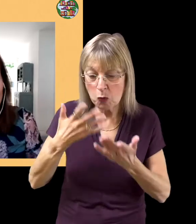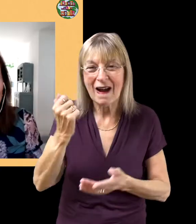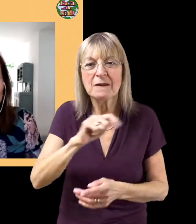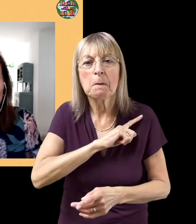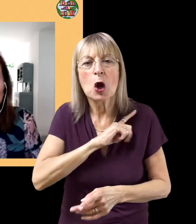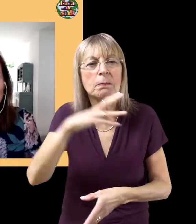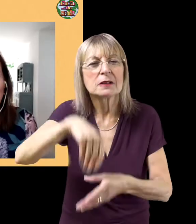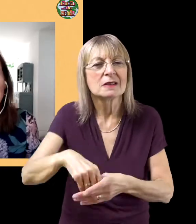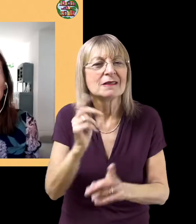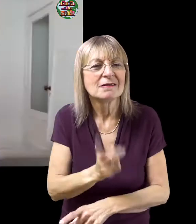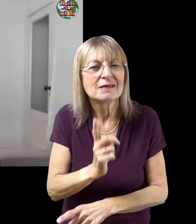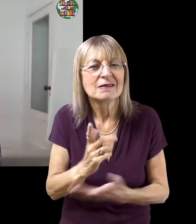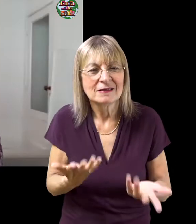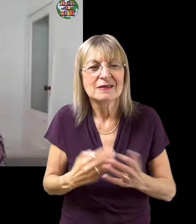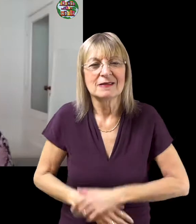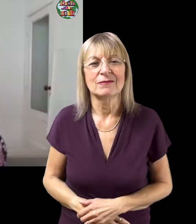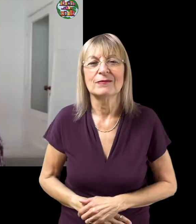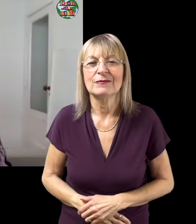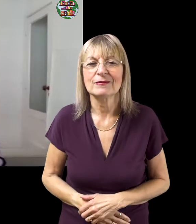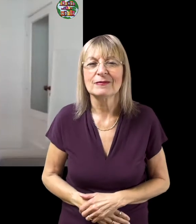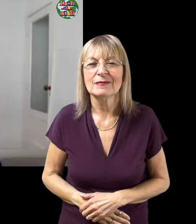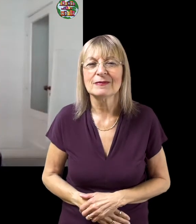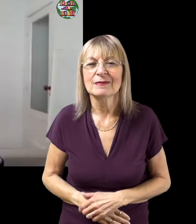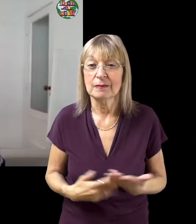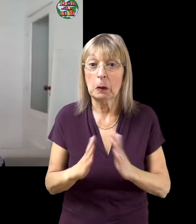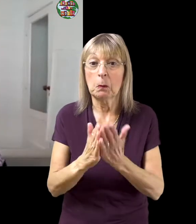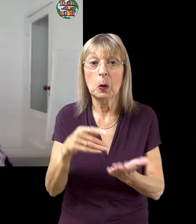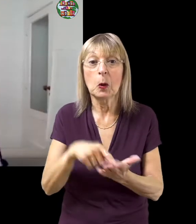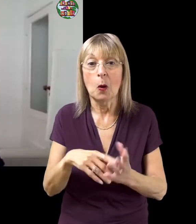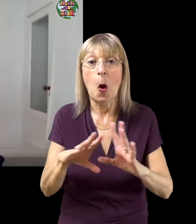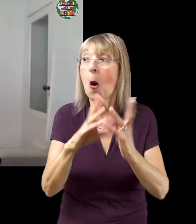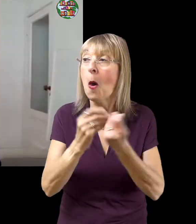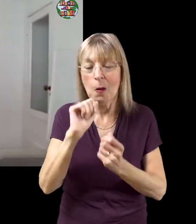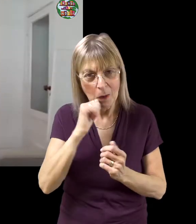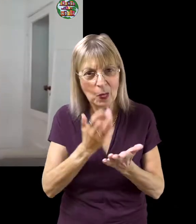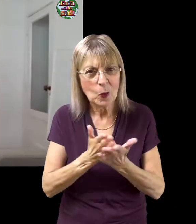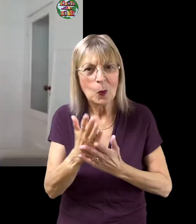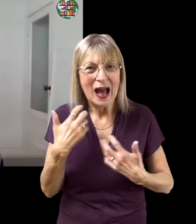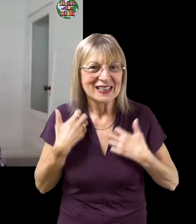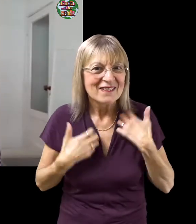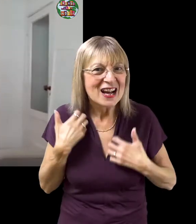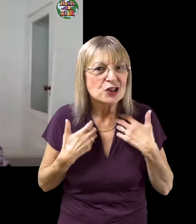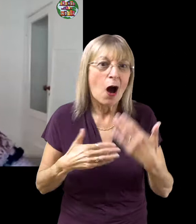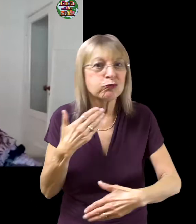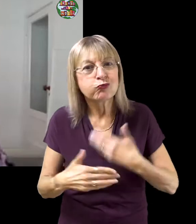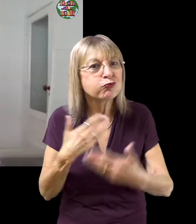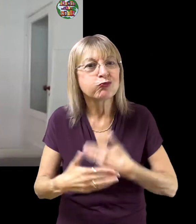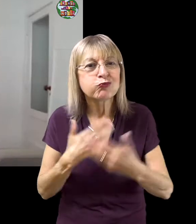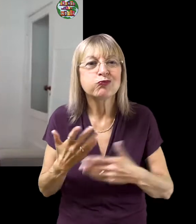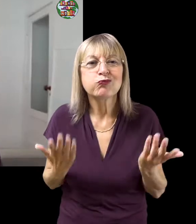human characters. And I always think, yeah, that's what they're in for. They're in my book. Of course, they're going to have all